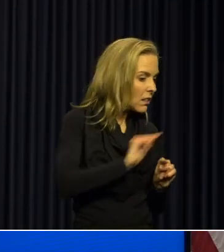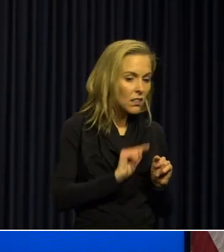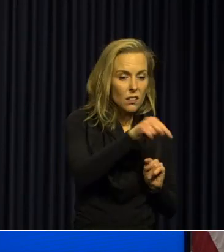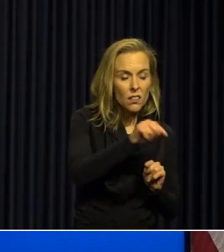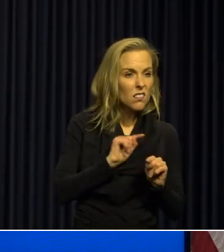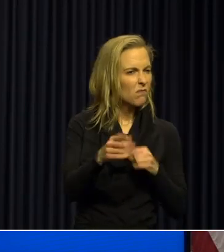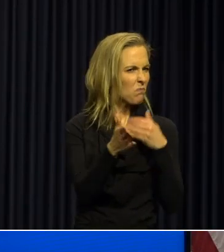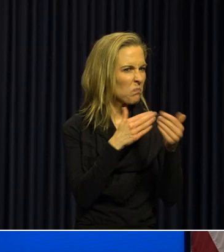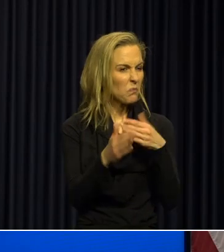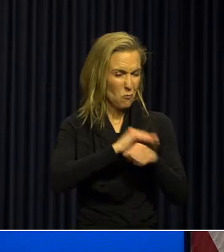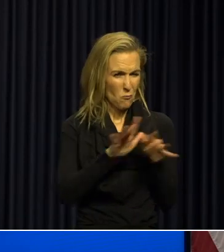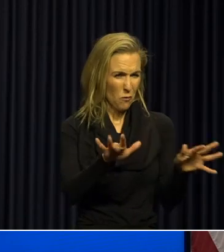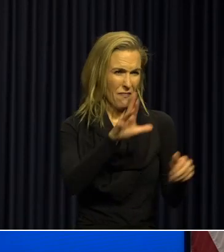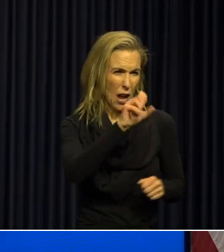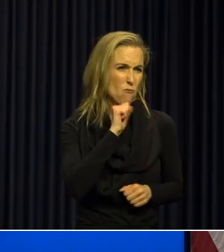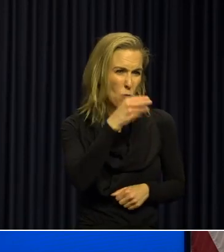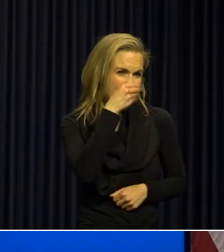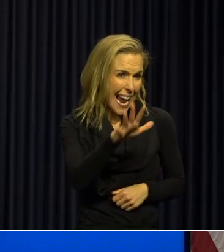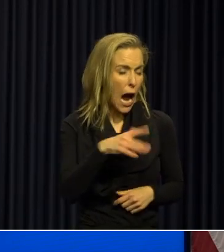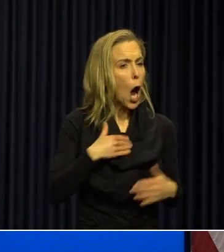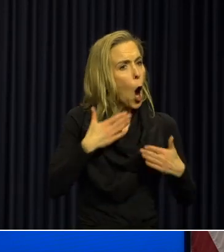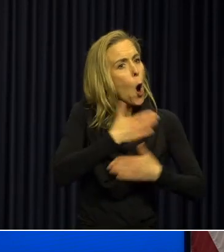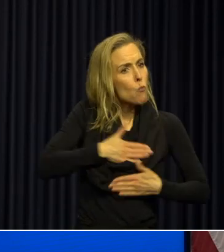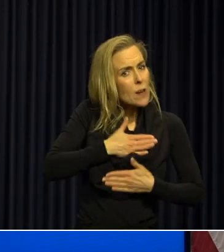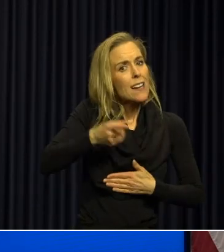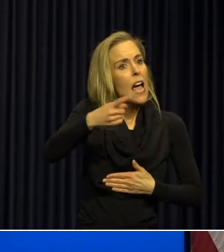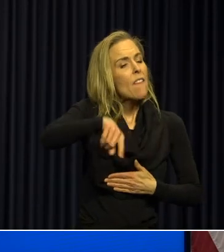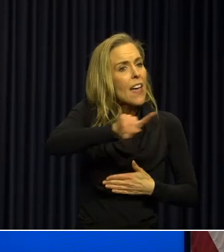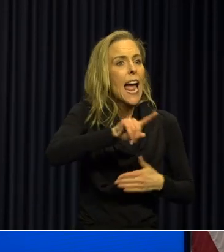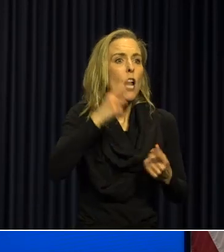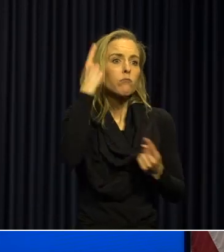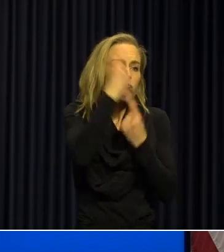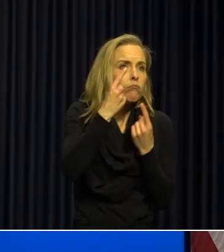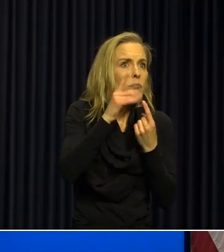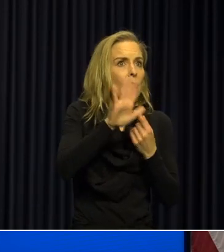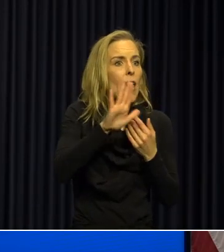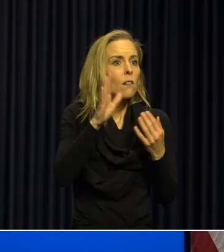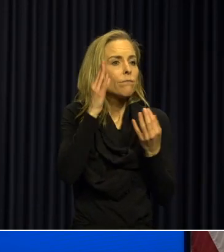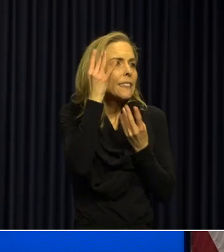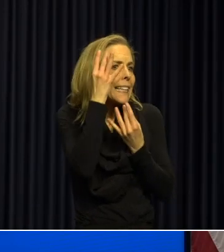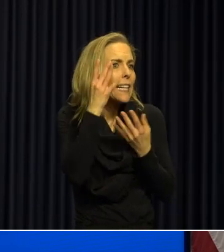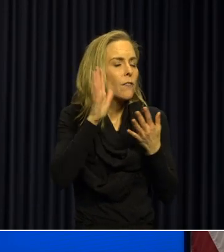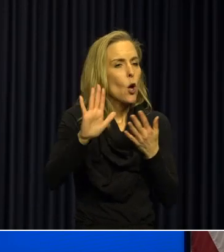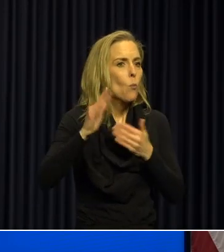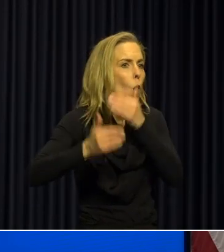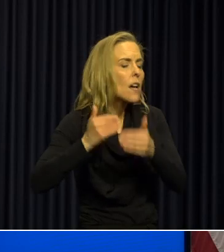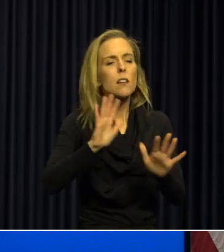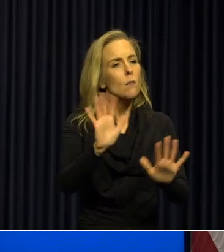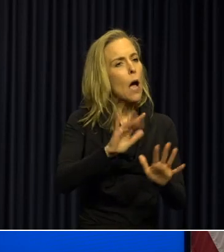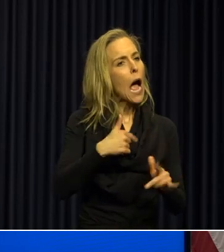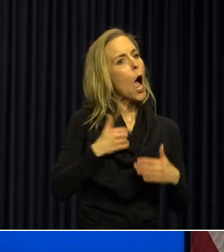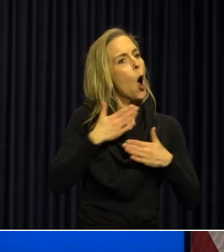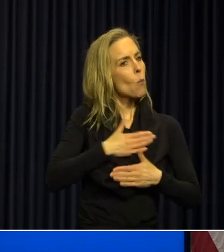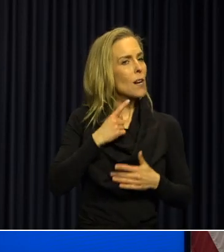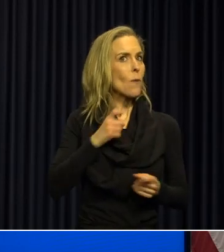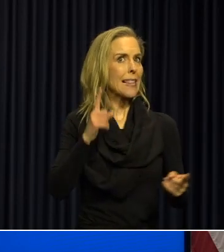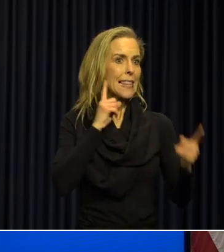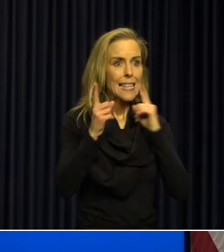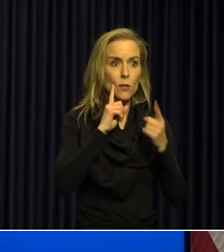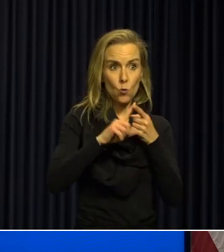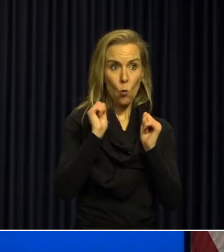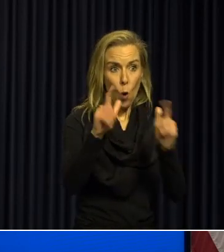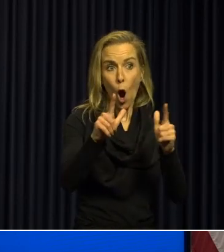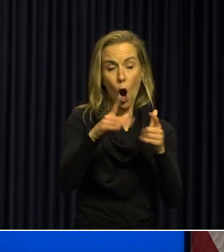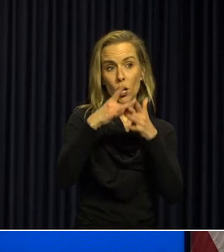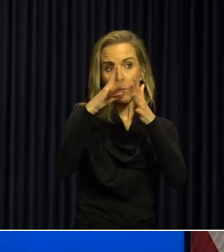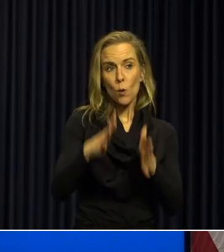appreciate the thought that they put into it, and we're going to listen to it as well as all other leaders, but we have to have a